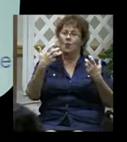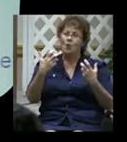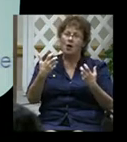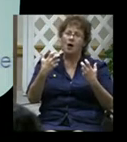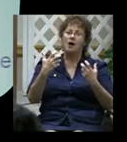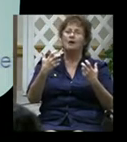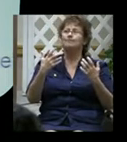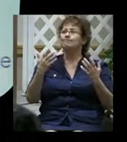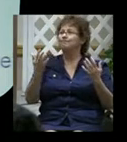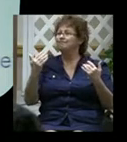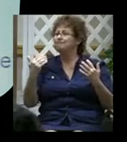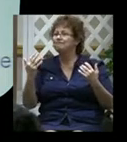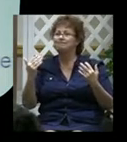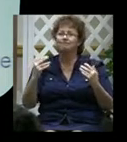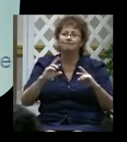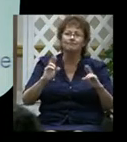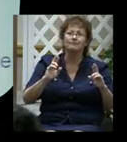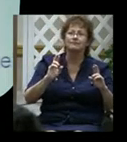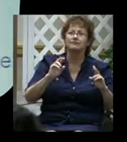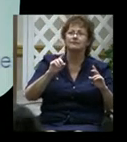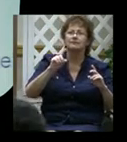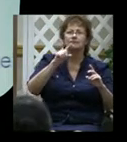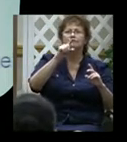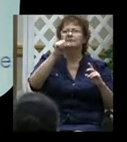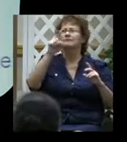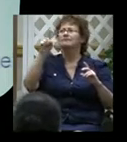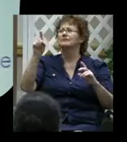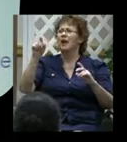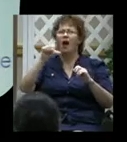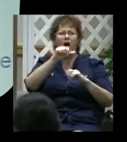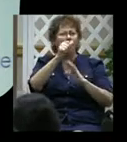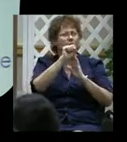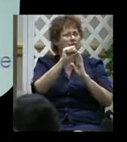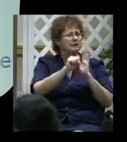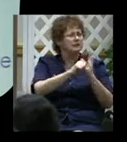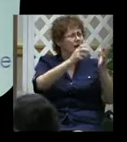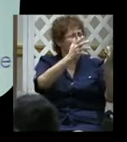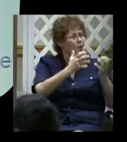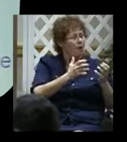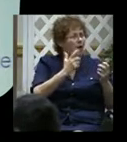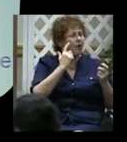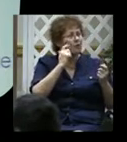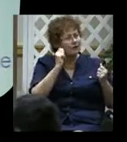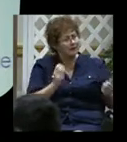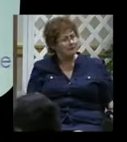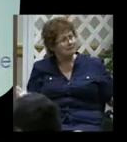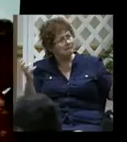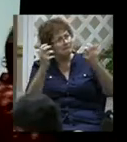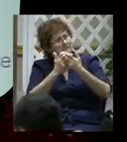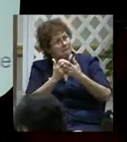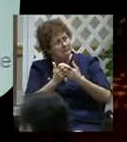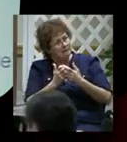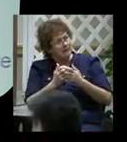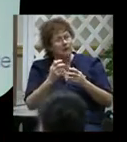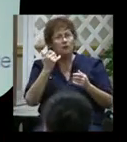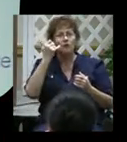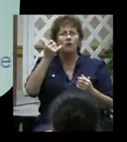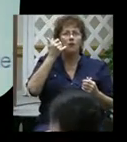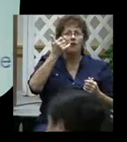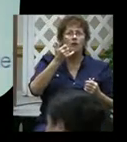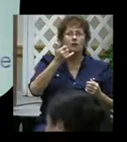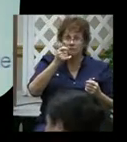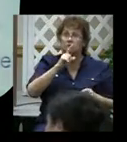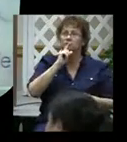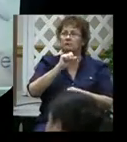and I bet there's other states who want this. So, made a few calls, and it turned out that that was